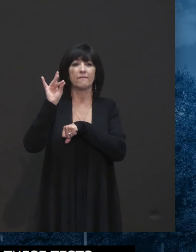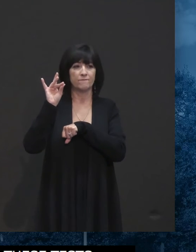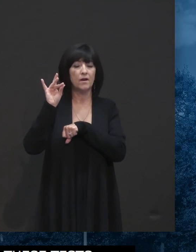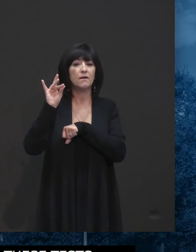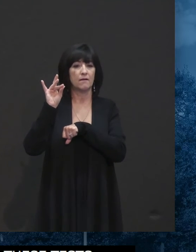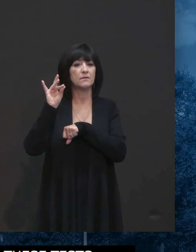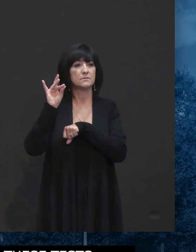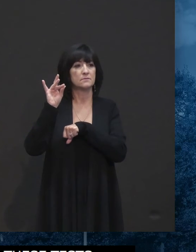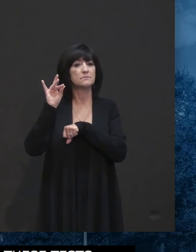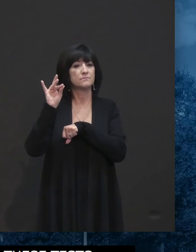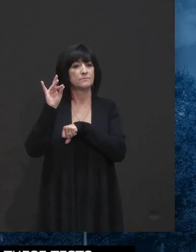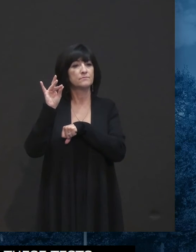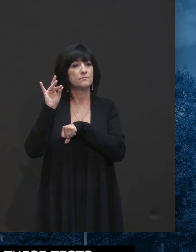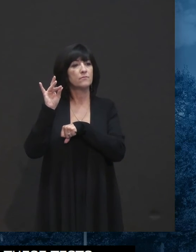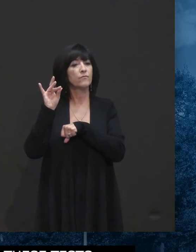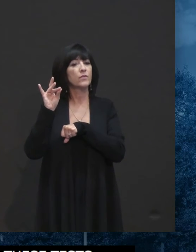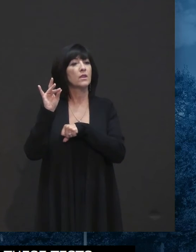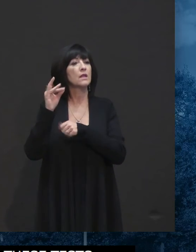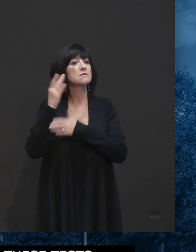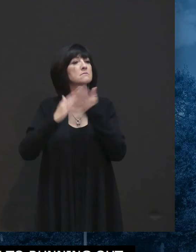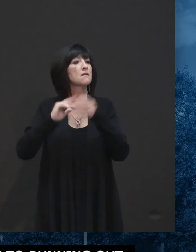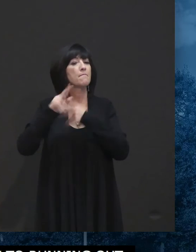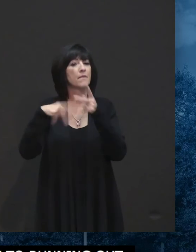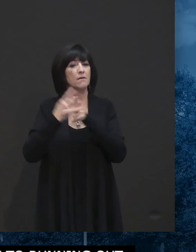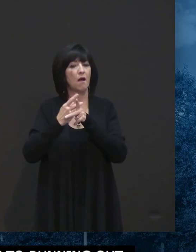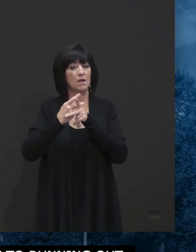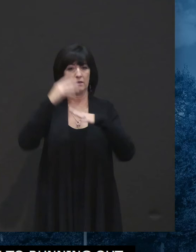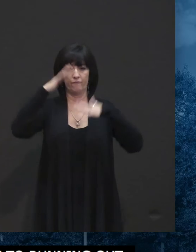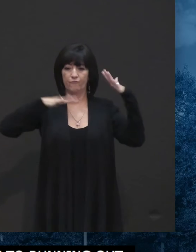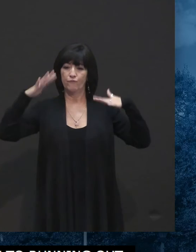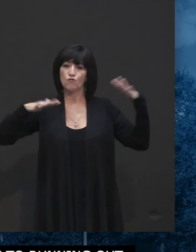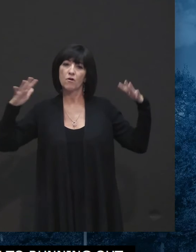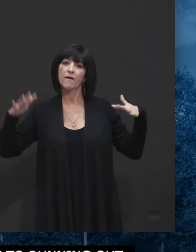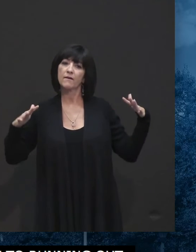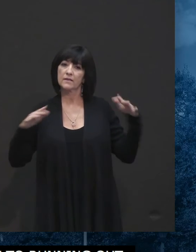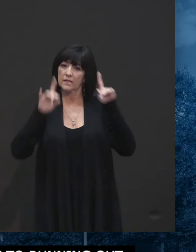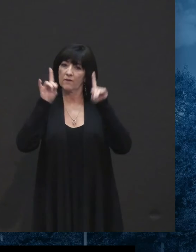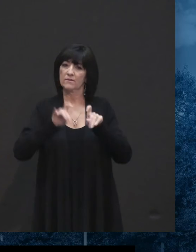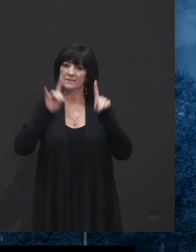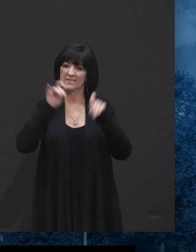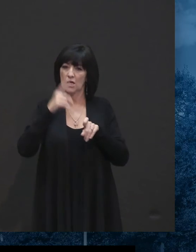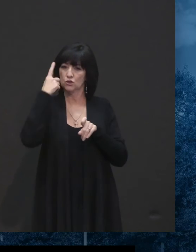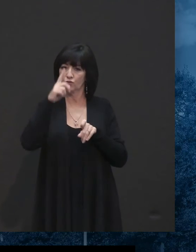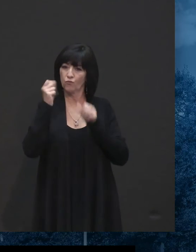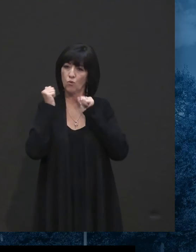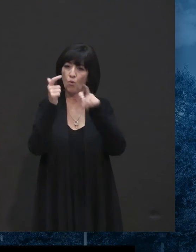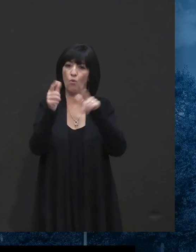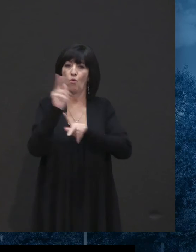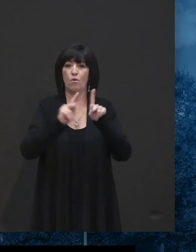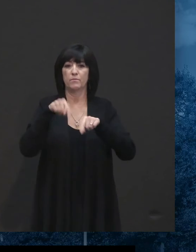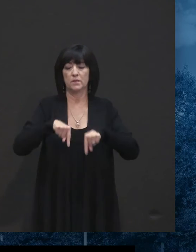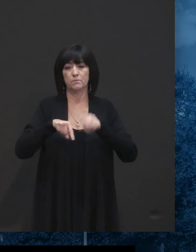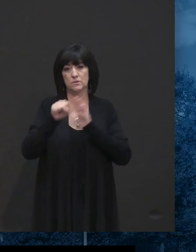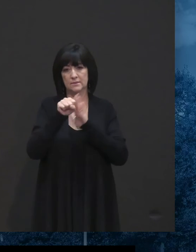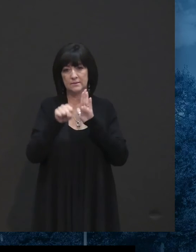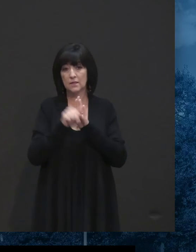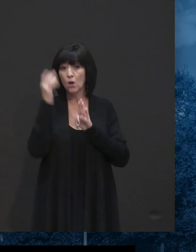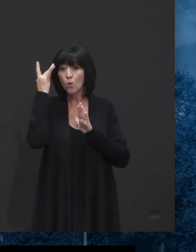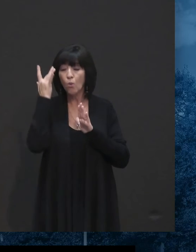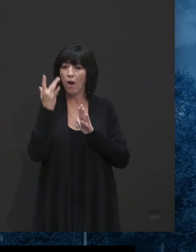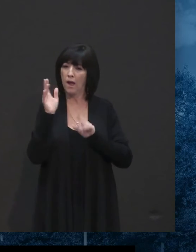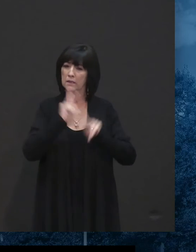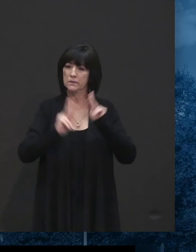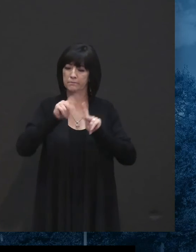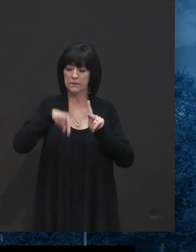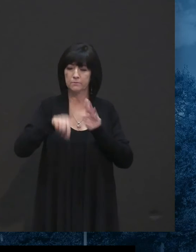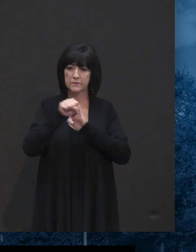diverse portfolio of tests available to us in the state. We have a test plan for testing students